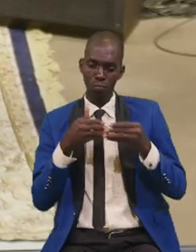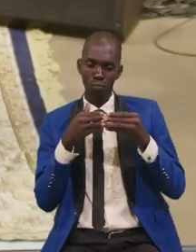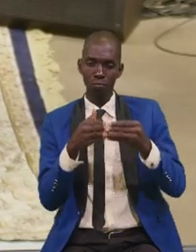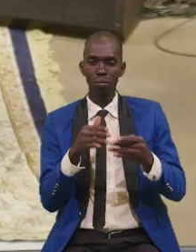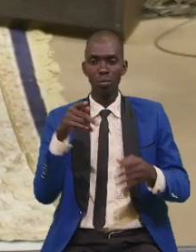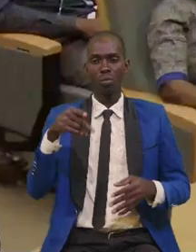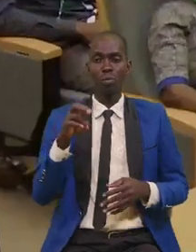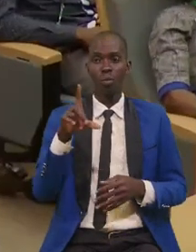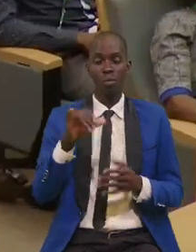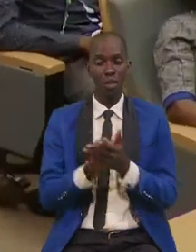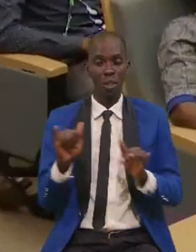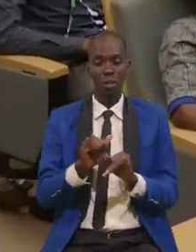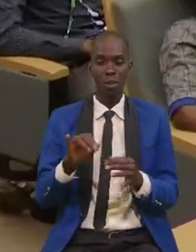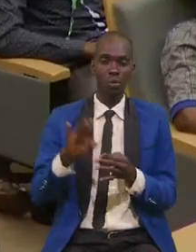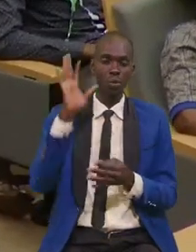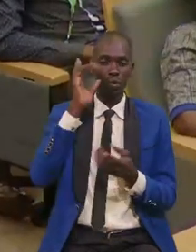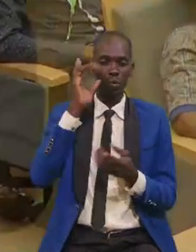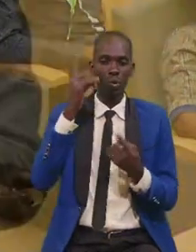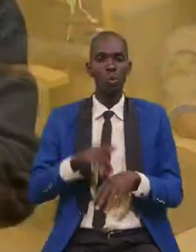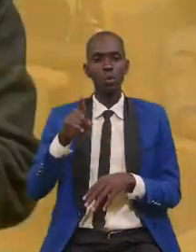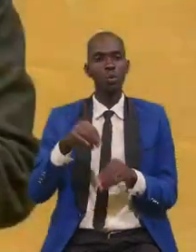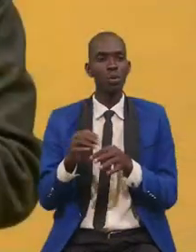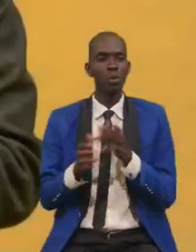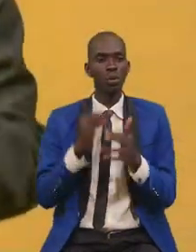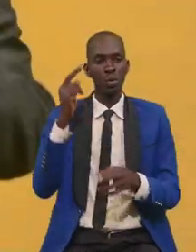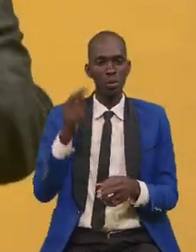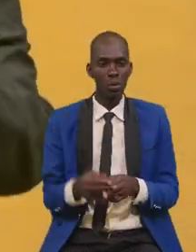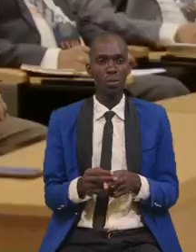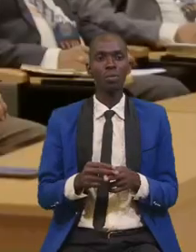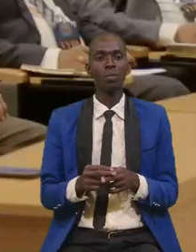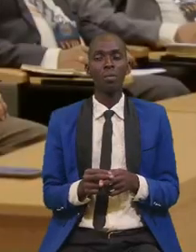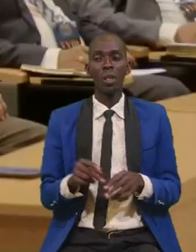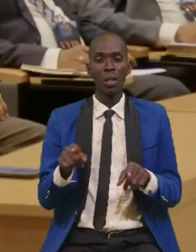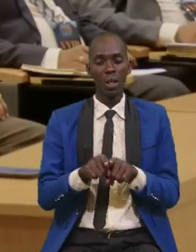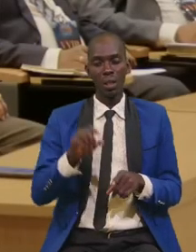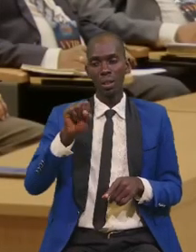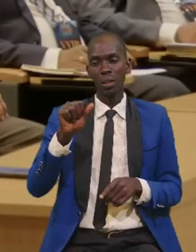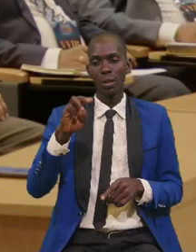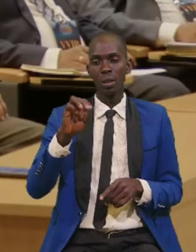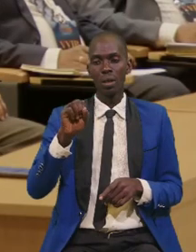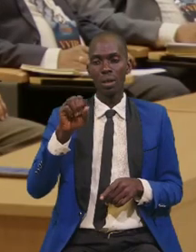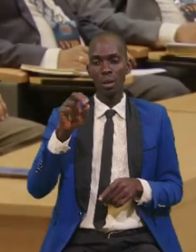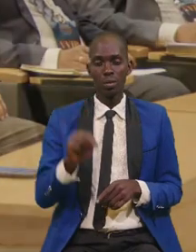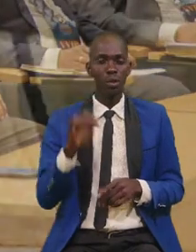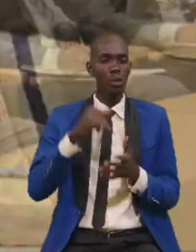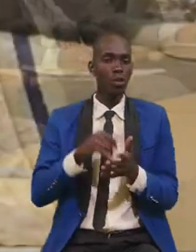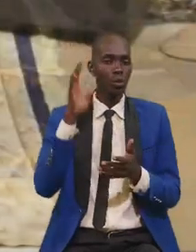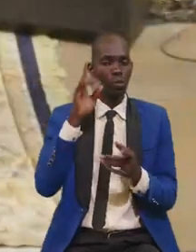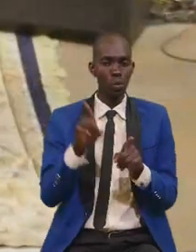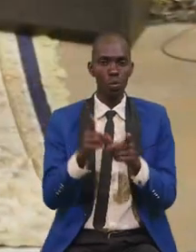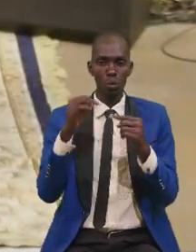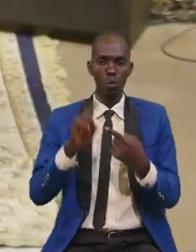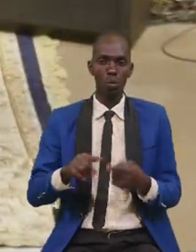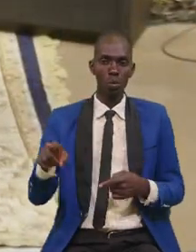you. Like Samson, it will come upon you. It will activate everything that